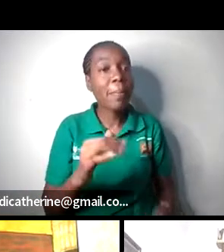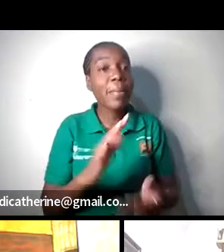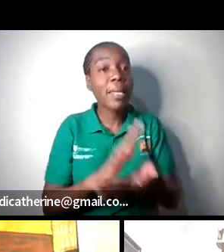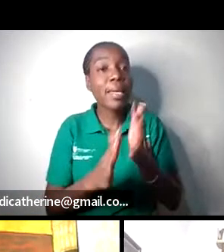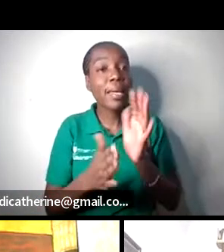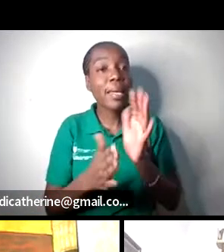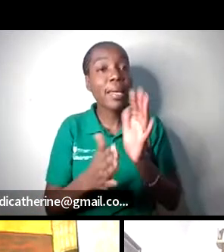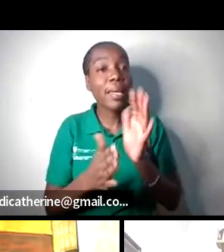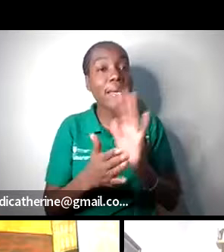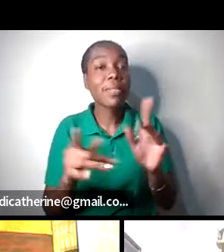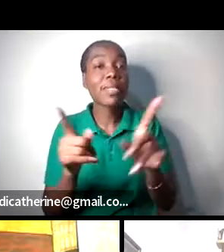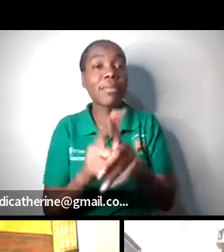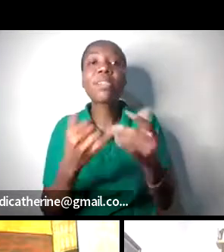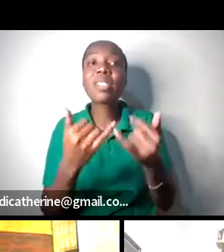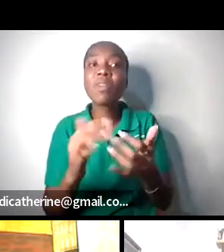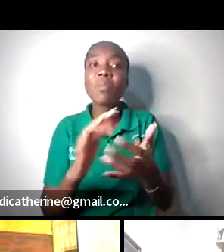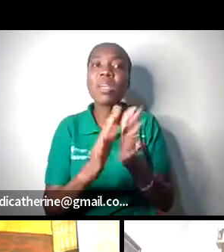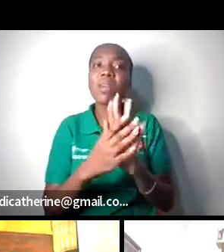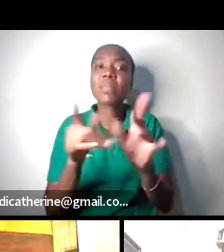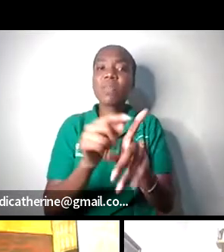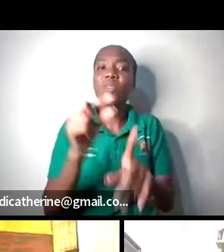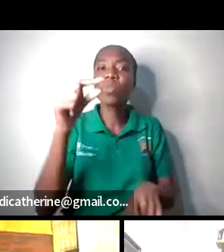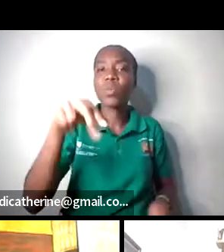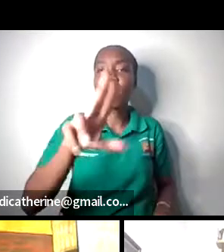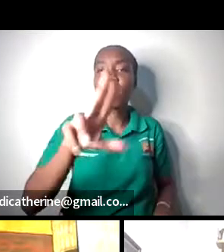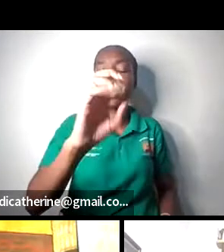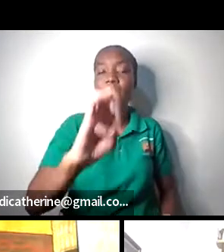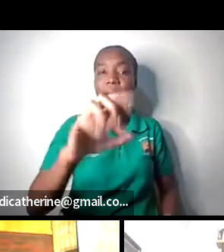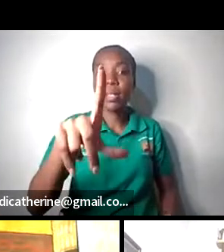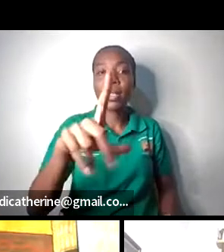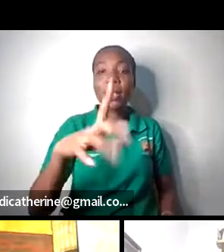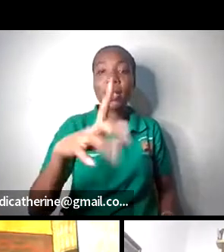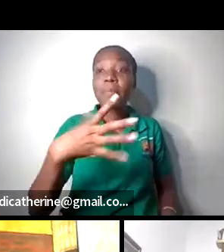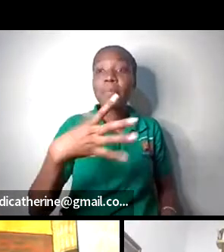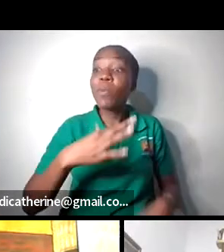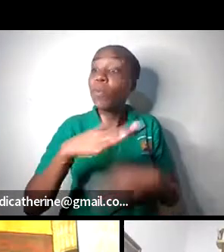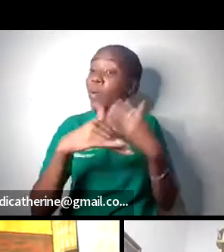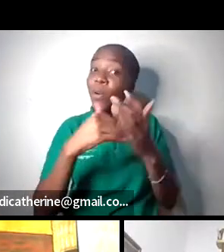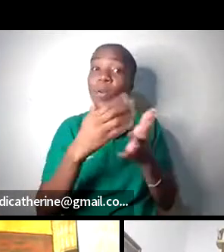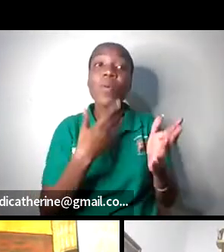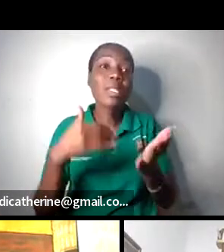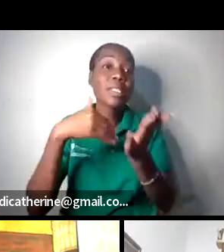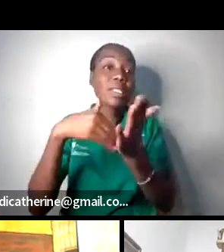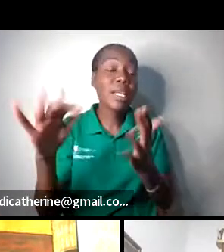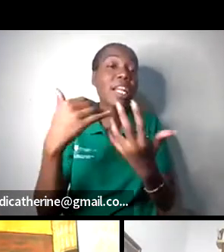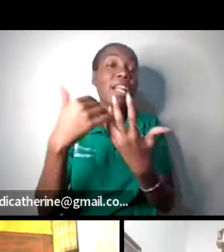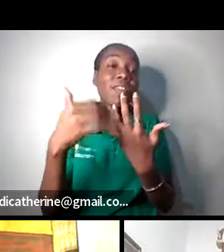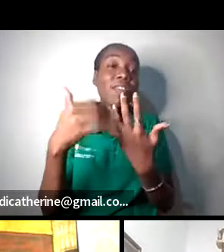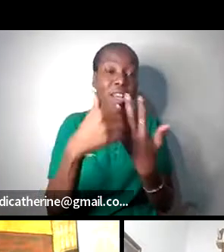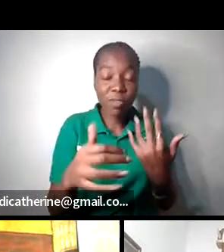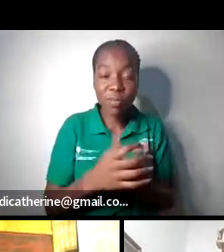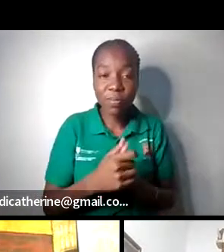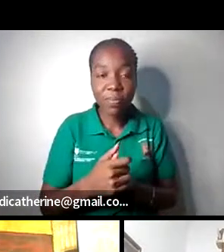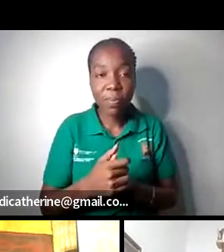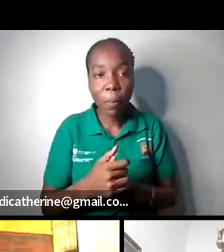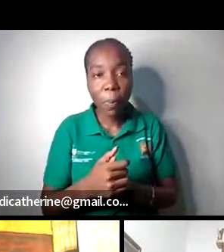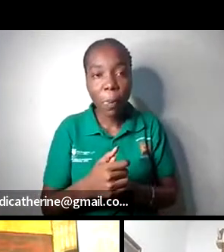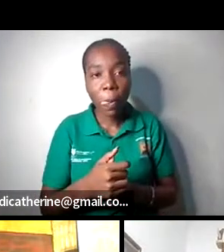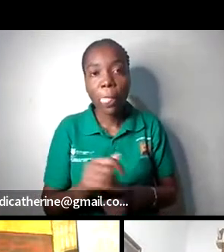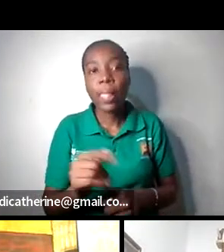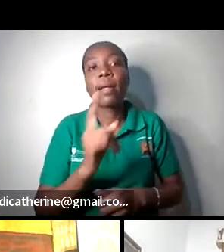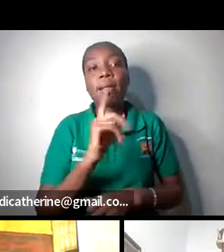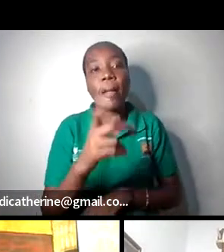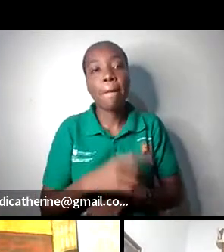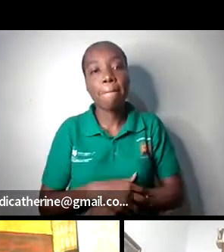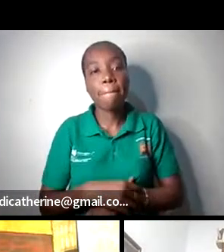it's another quail business. Everyone has gone into avocado and everyone just farms. No one is doing value addition. So I like